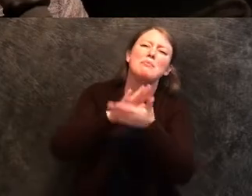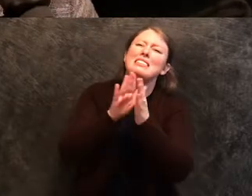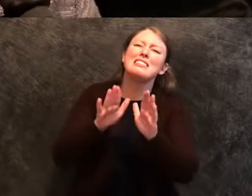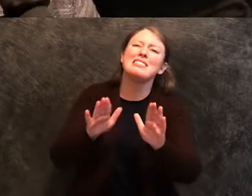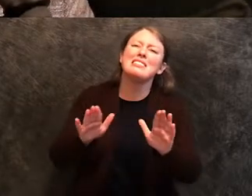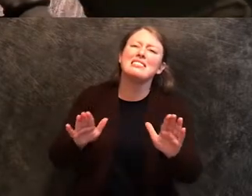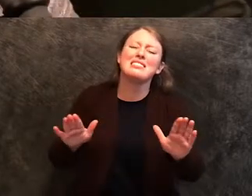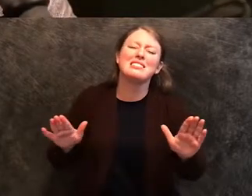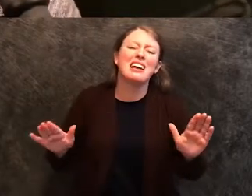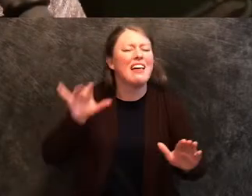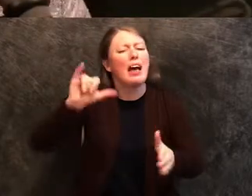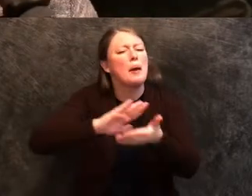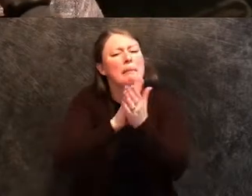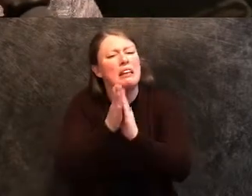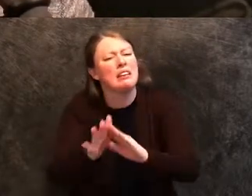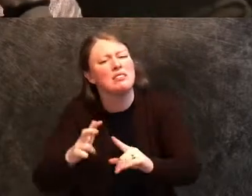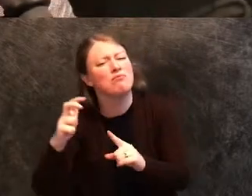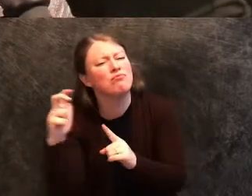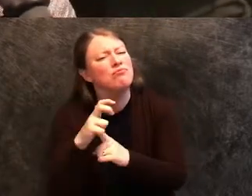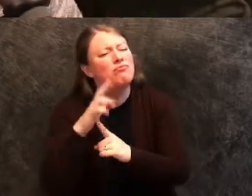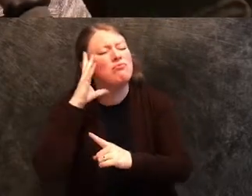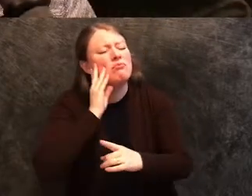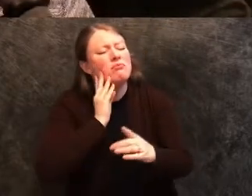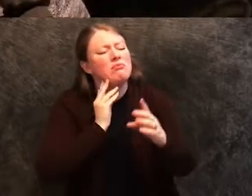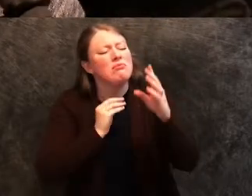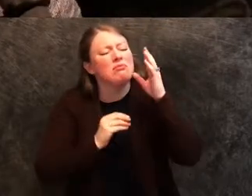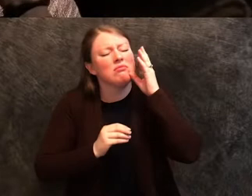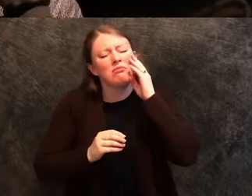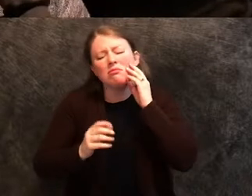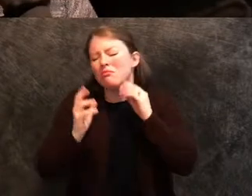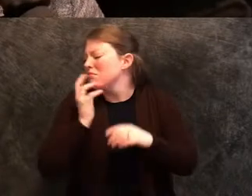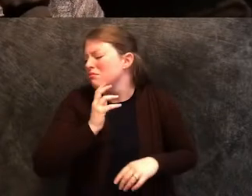understanding. Peace like no other.